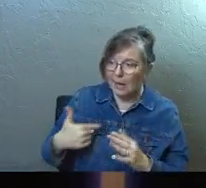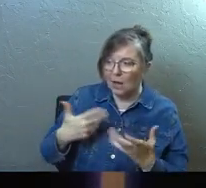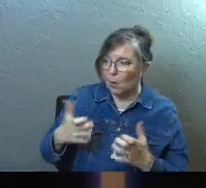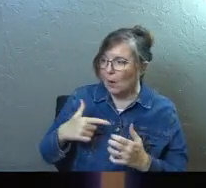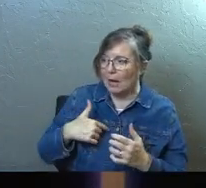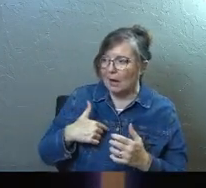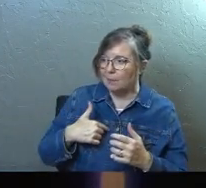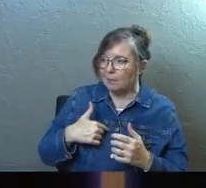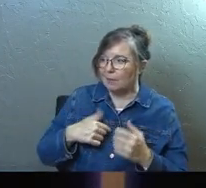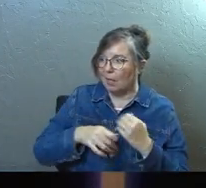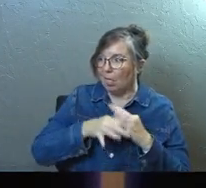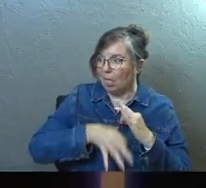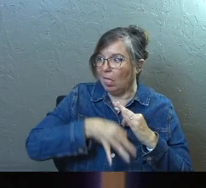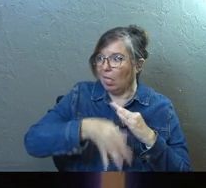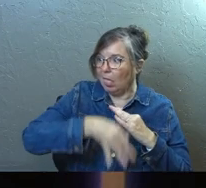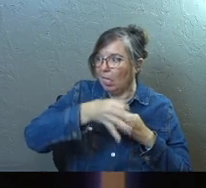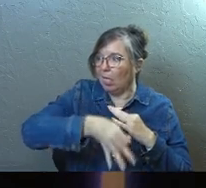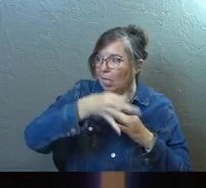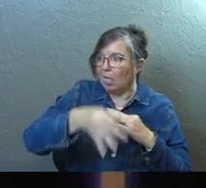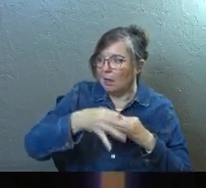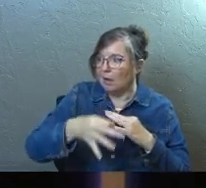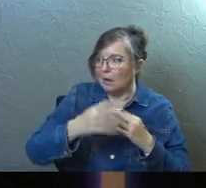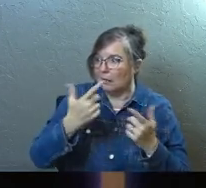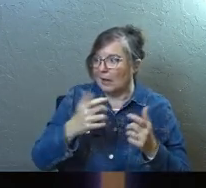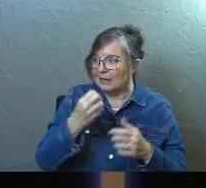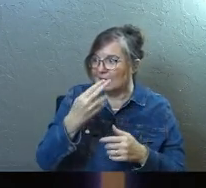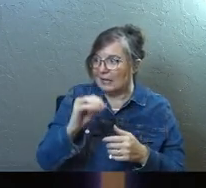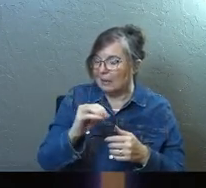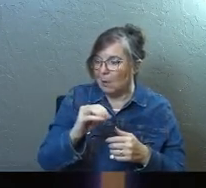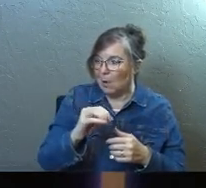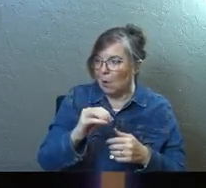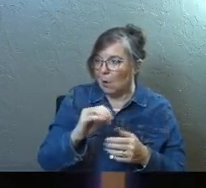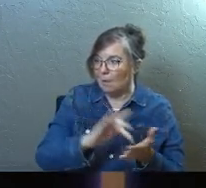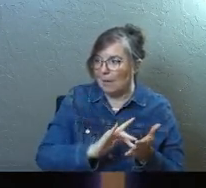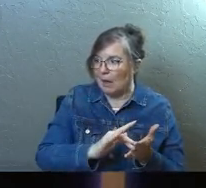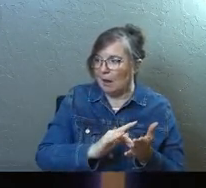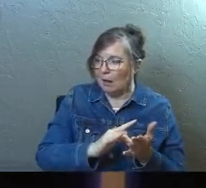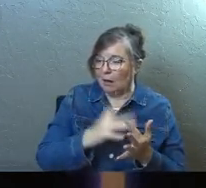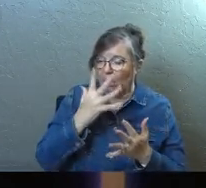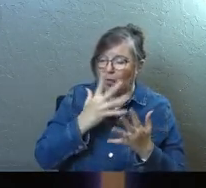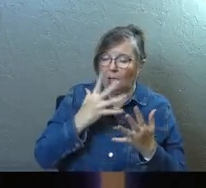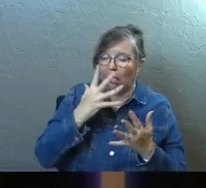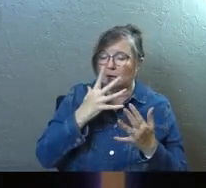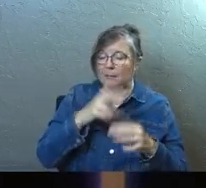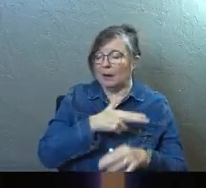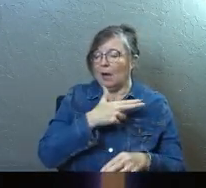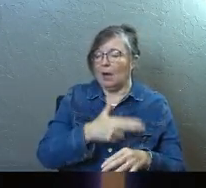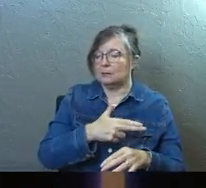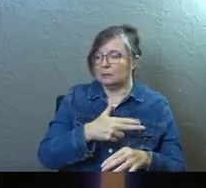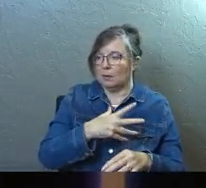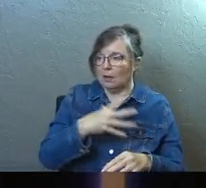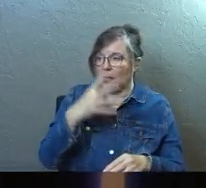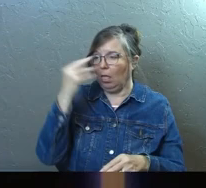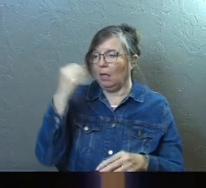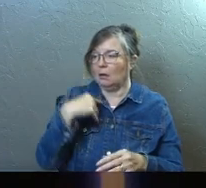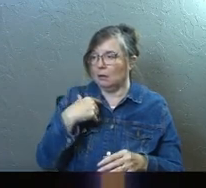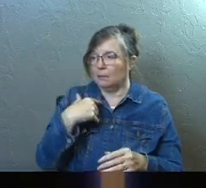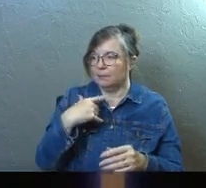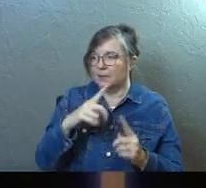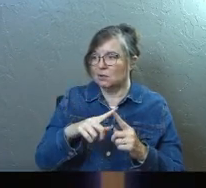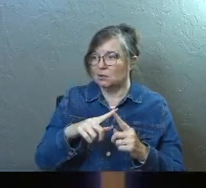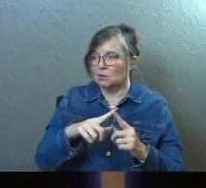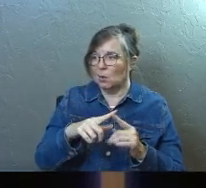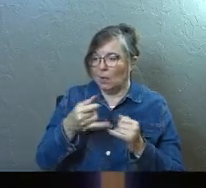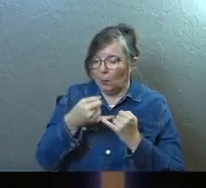I don't want to be drug out on like a whole lot of chemo and stuff. And I don't want to live in a hospital. And I don't want to be taken down